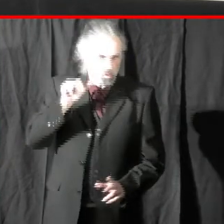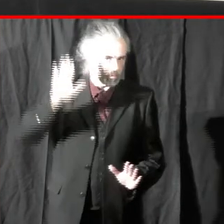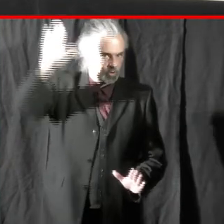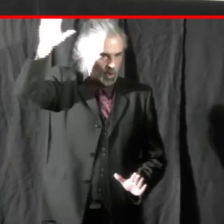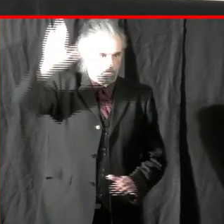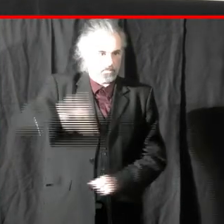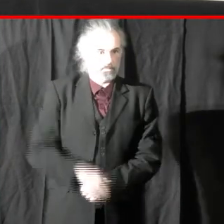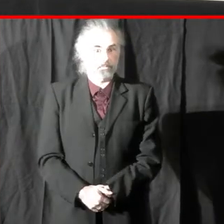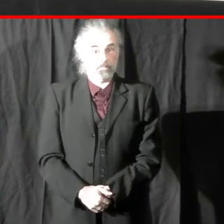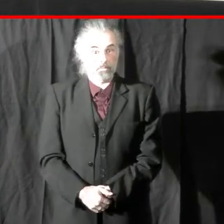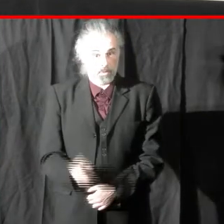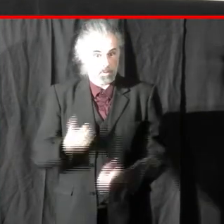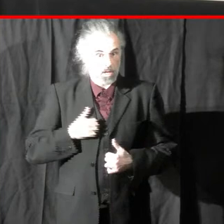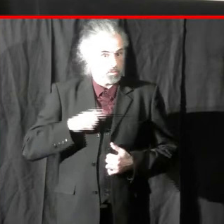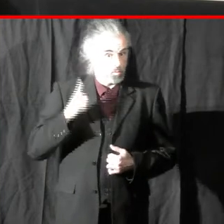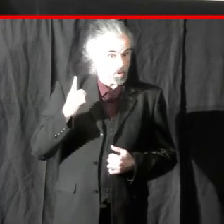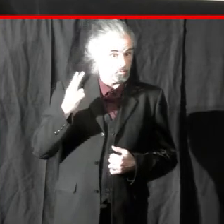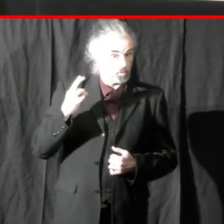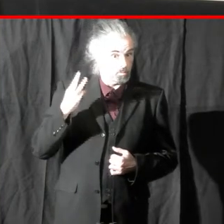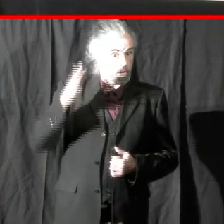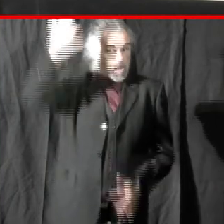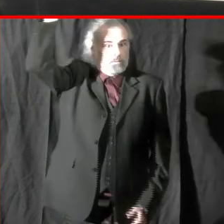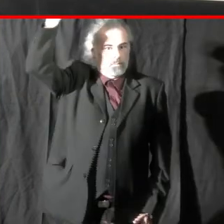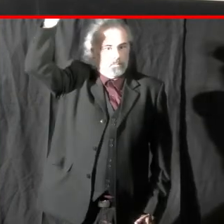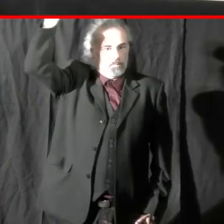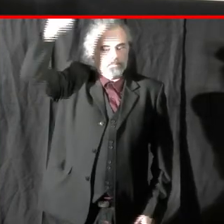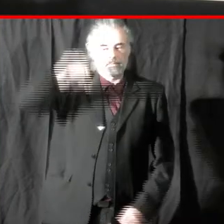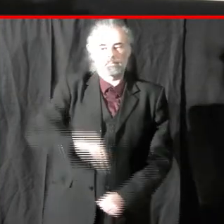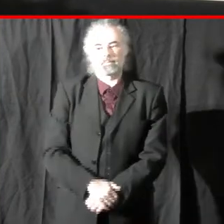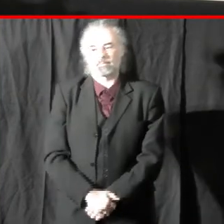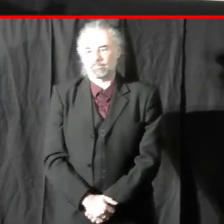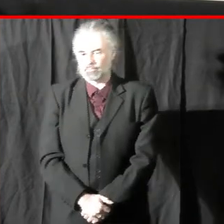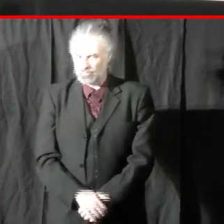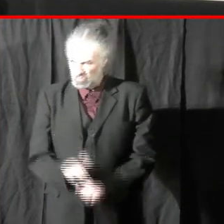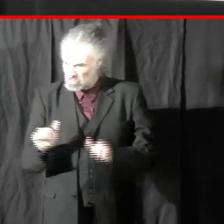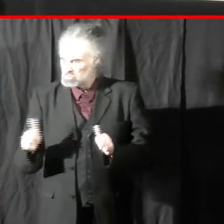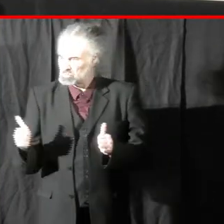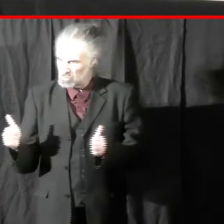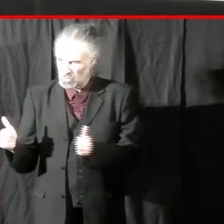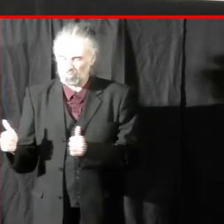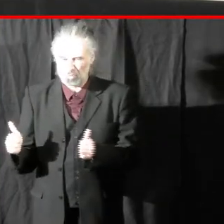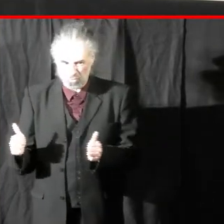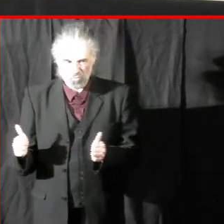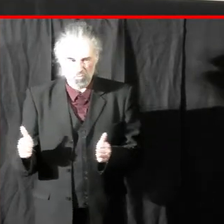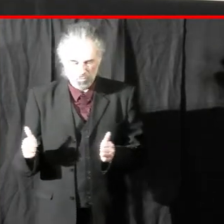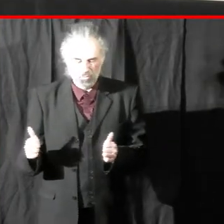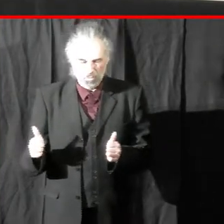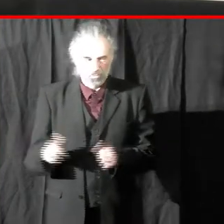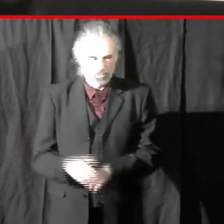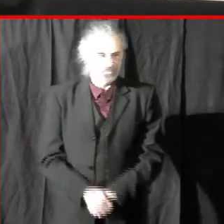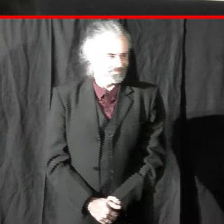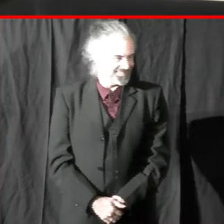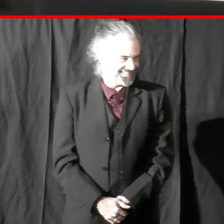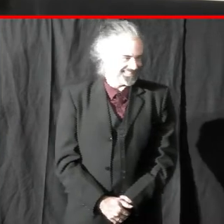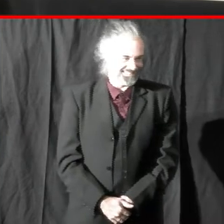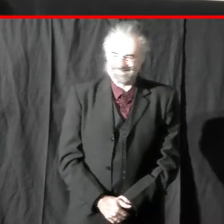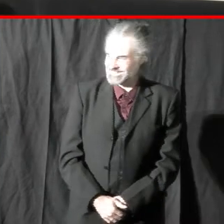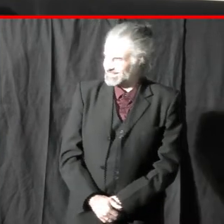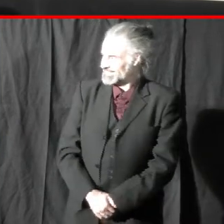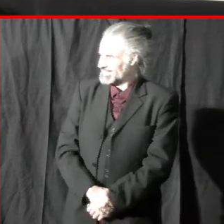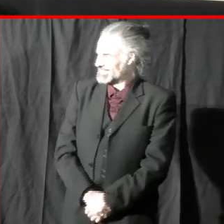Ready? Practice. One, two, three. Stop! Right. Fantastic. Yeah, you got that. All